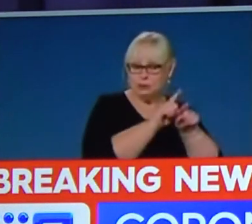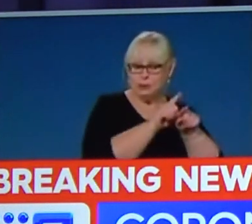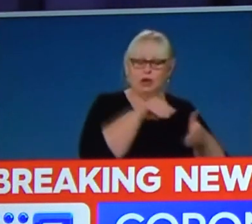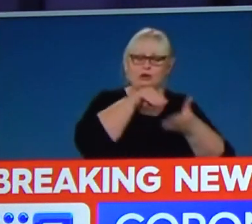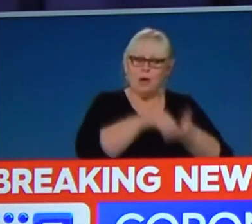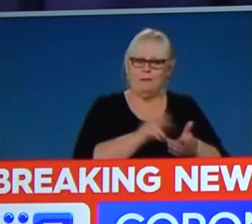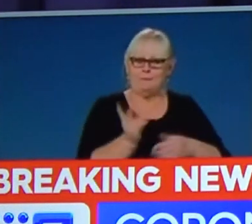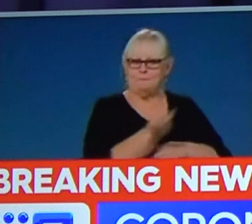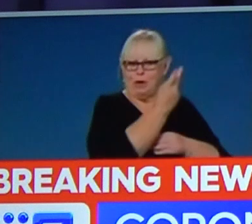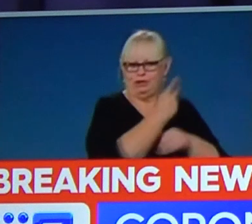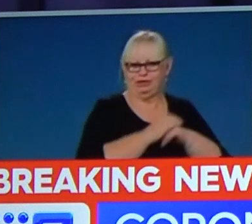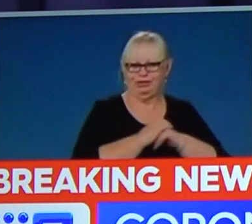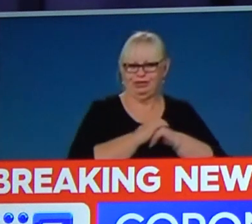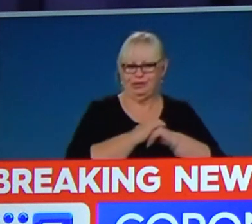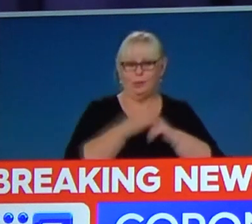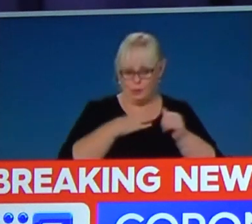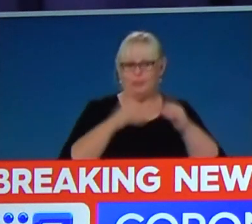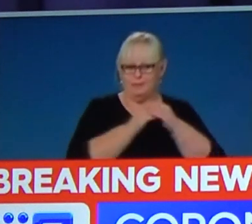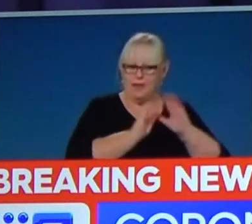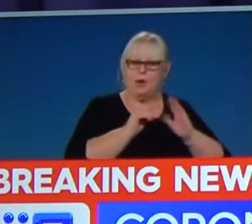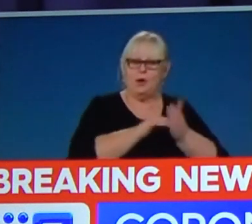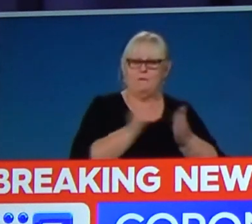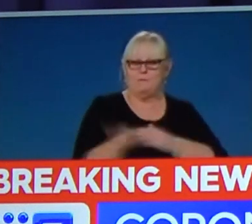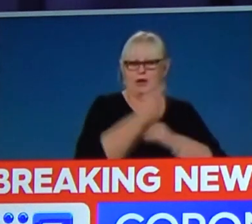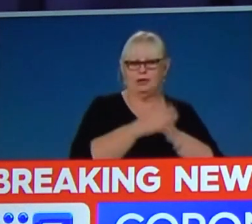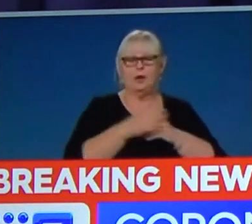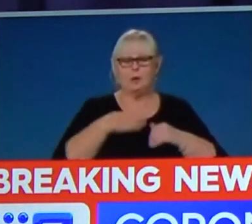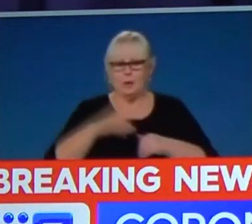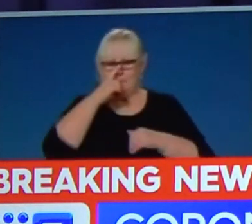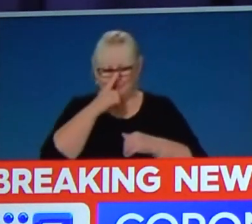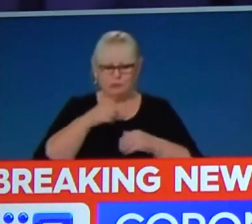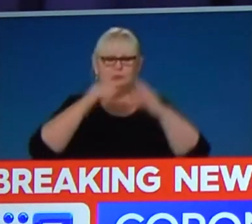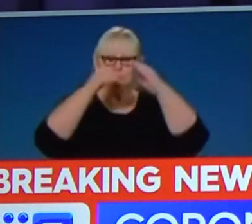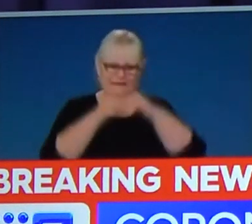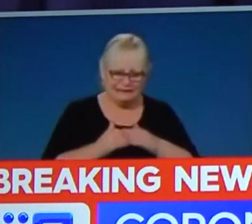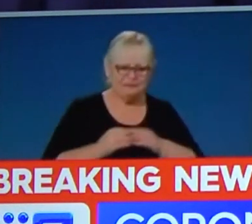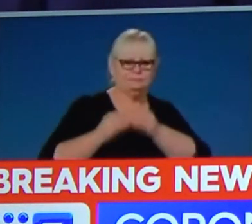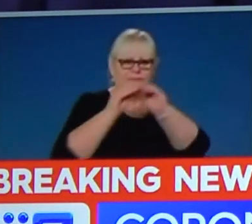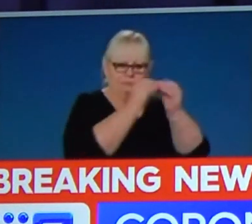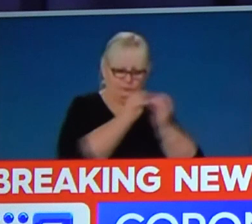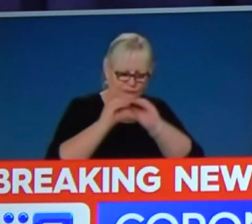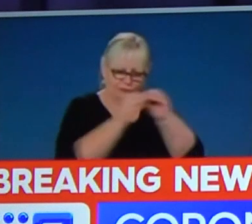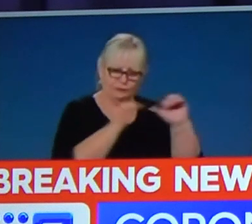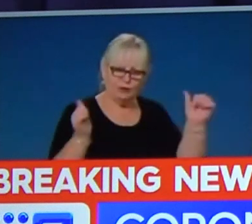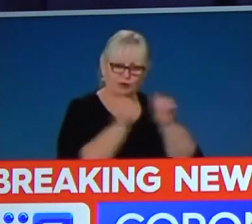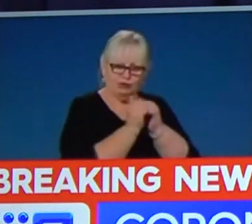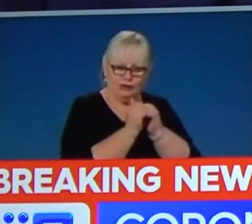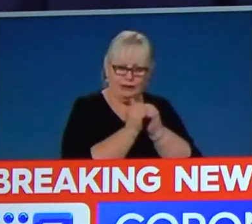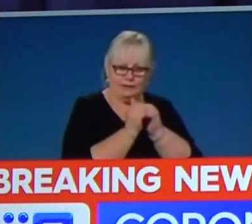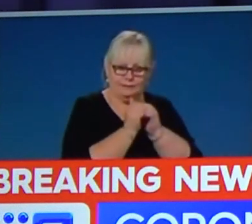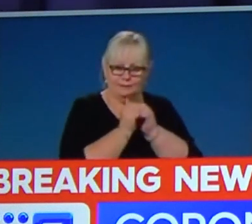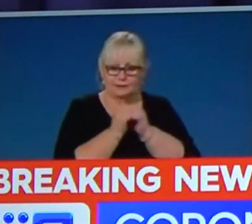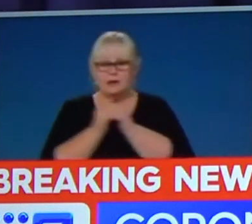them achieve this outcome. We want people to sit down and work this out. We